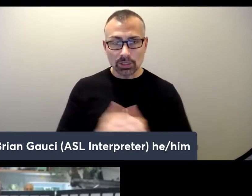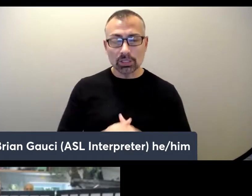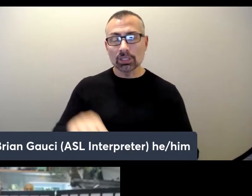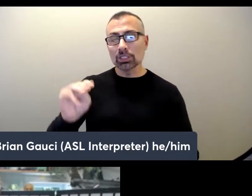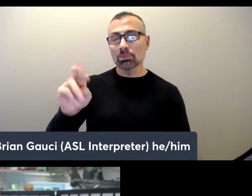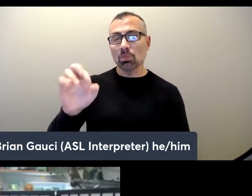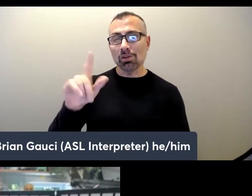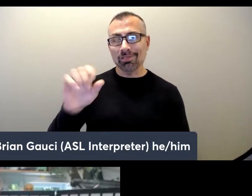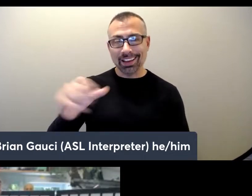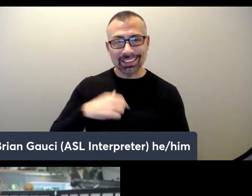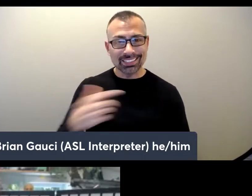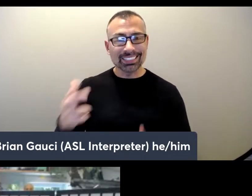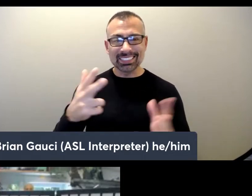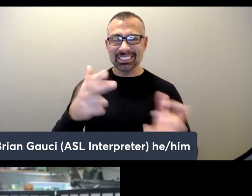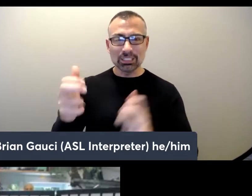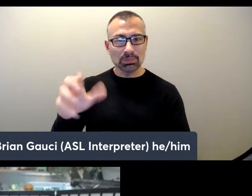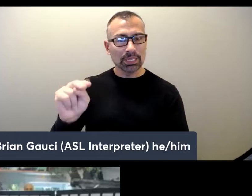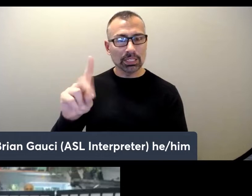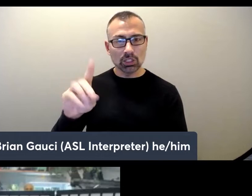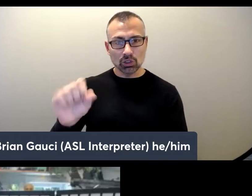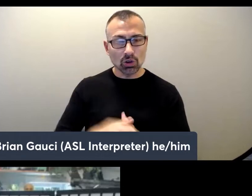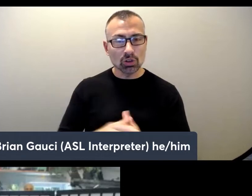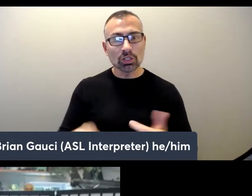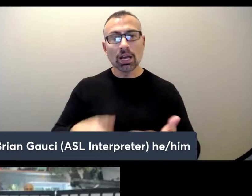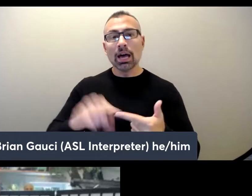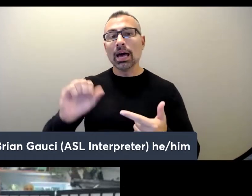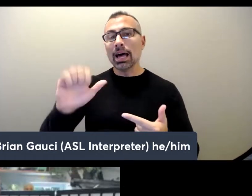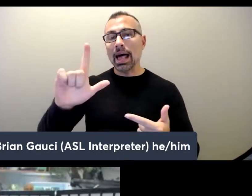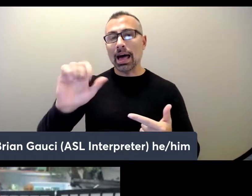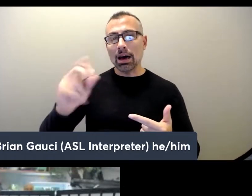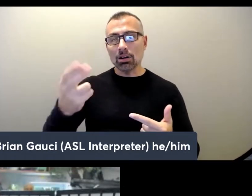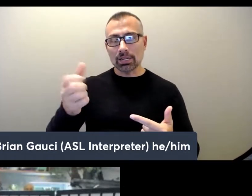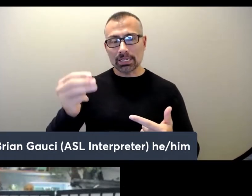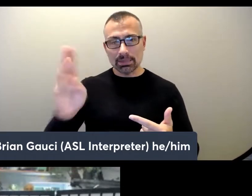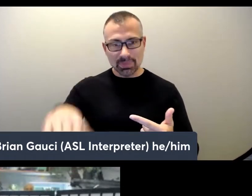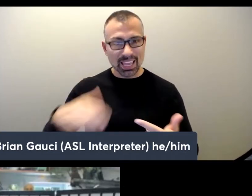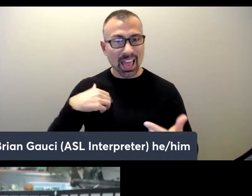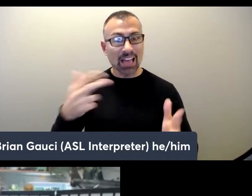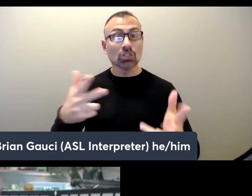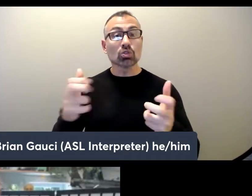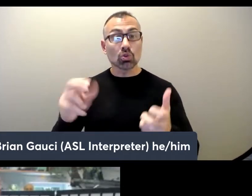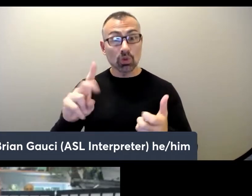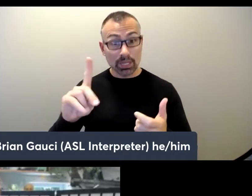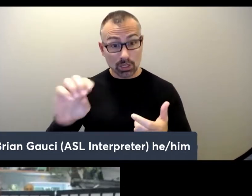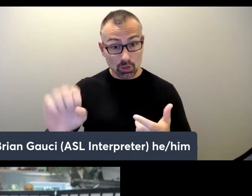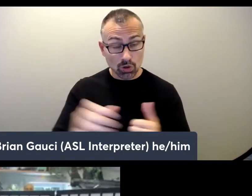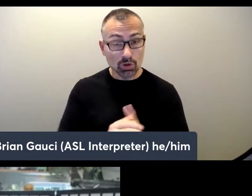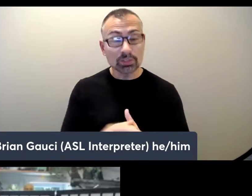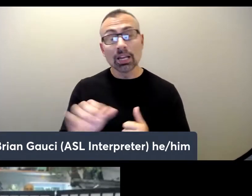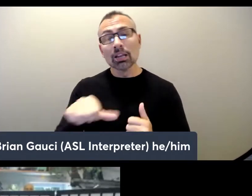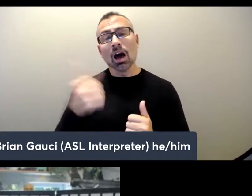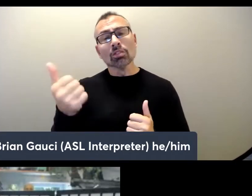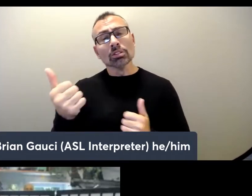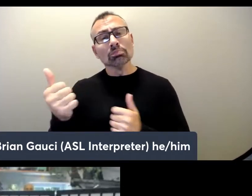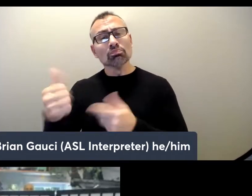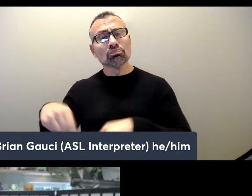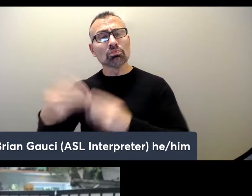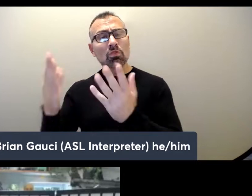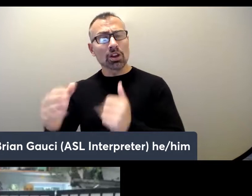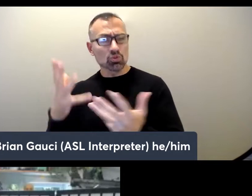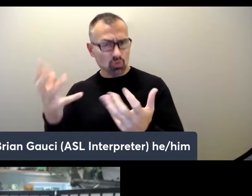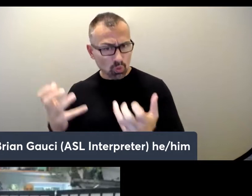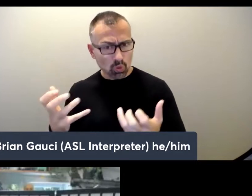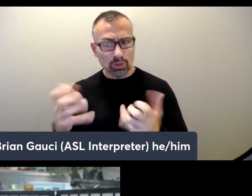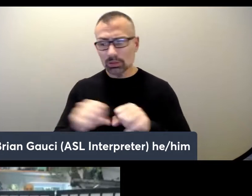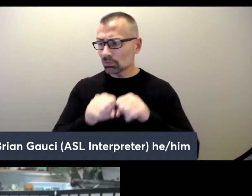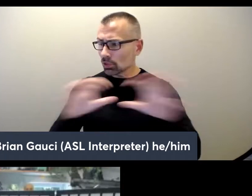as well. Infura, Alchemy, and Quick Nodes, and many other providers will allow you to go on and go deploy a node. So you have your node, right?